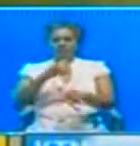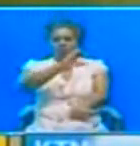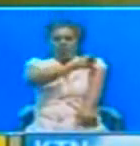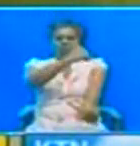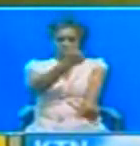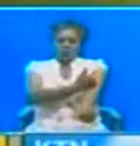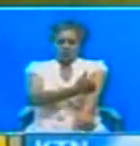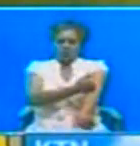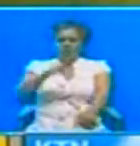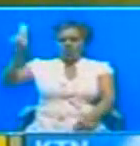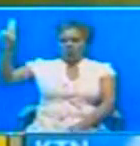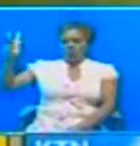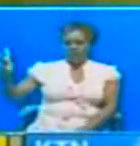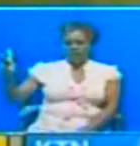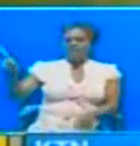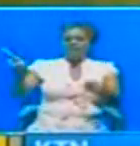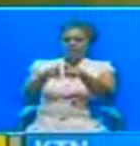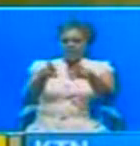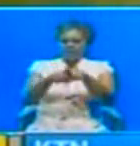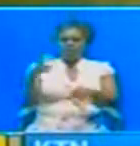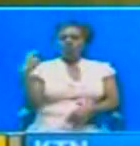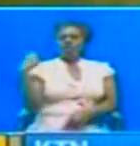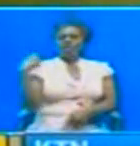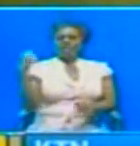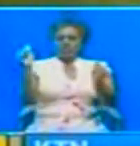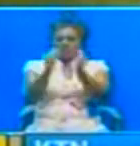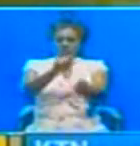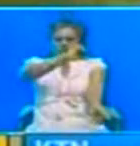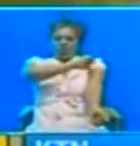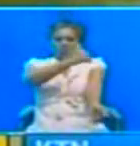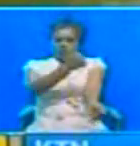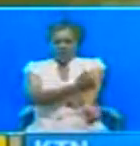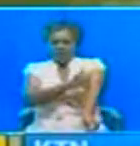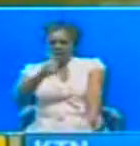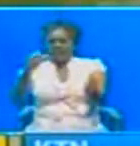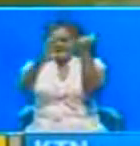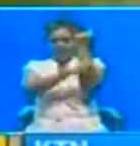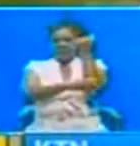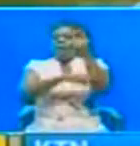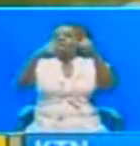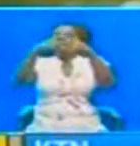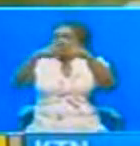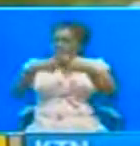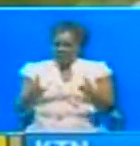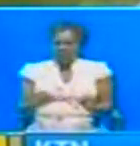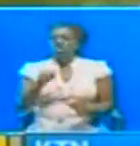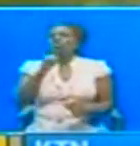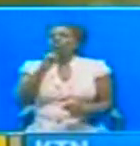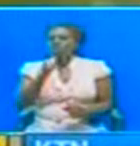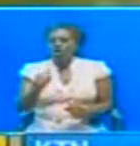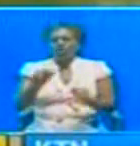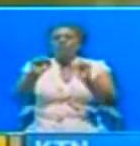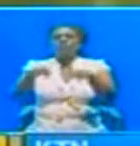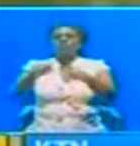in the UK. We were in contact with the authorities in Jersey. But it isn't a matter that can